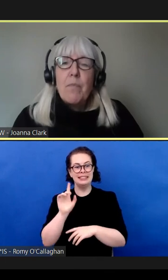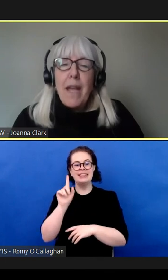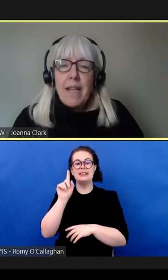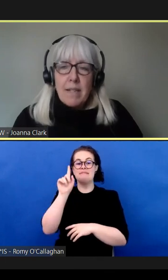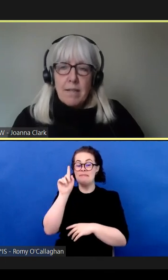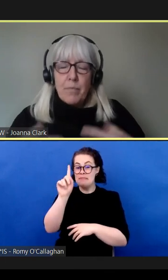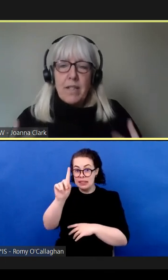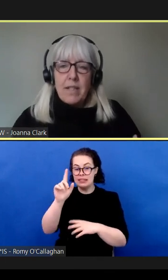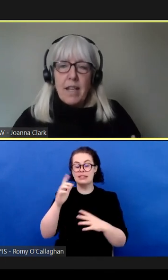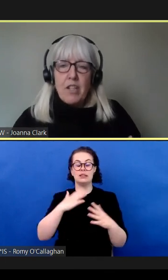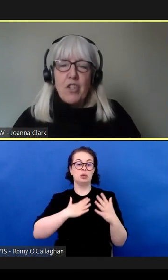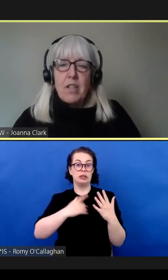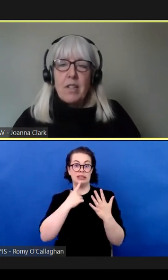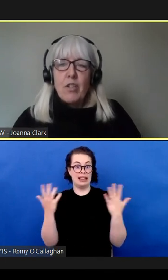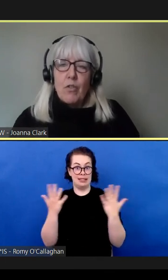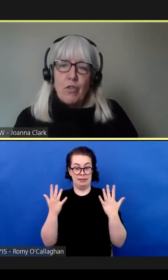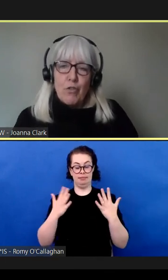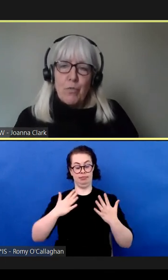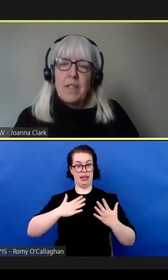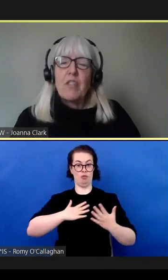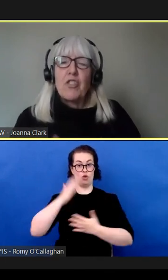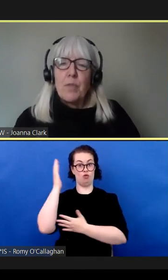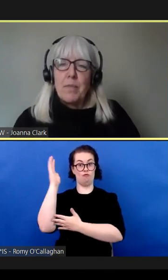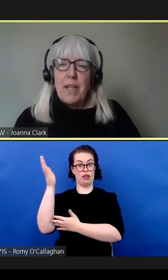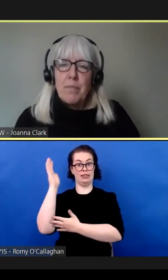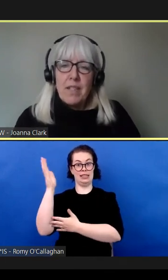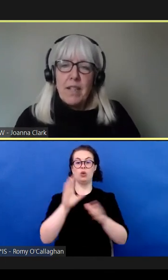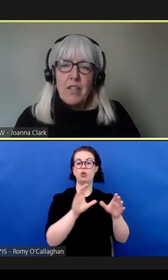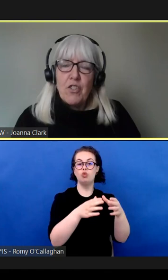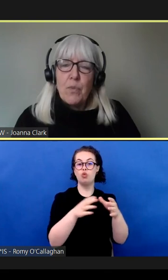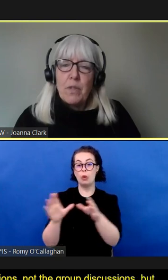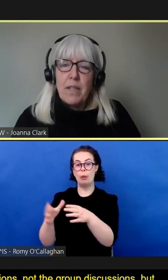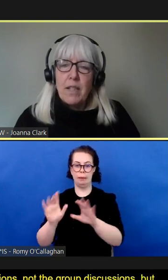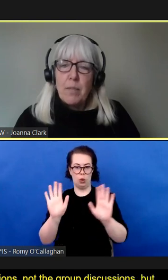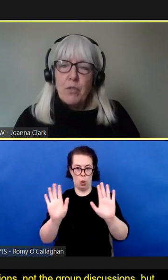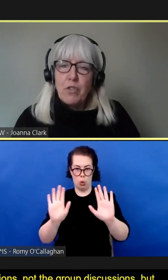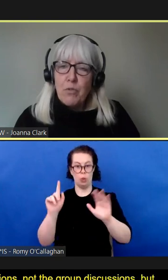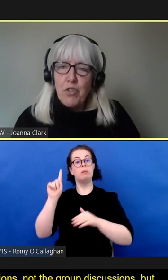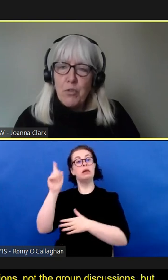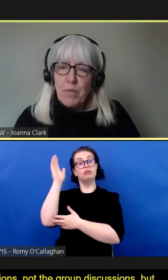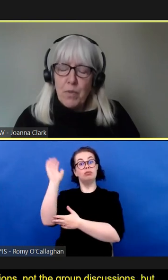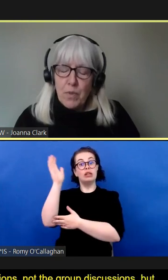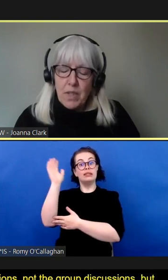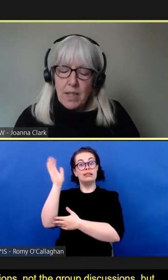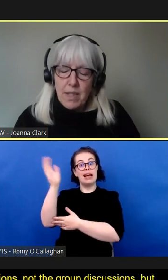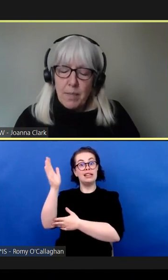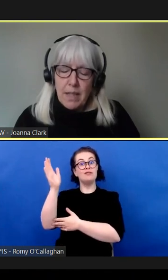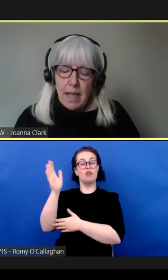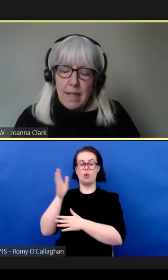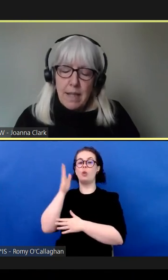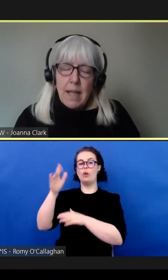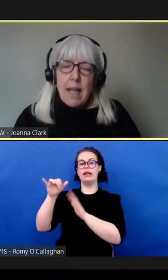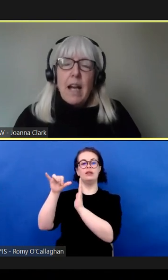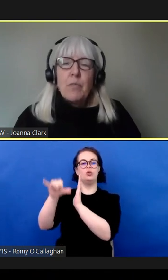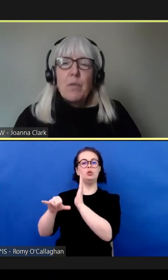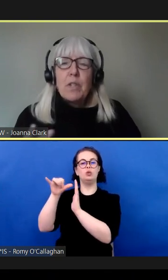the main presentations, not the group discussions, but the main presentations will be going up on YouTube if you want to see them